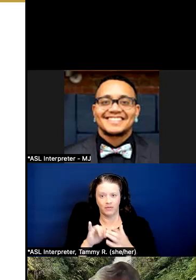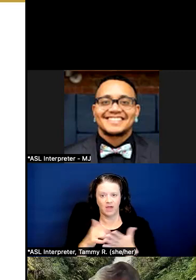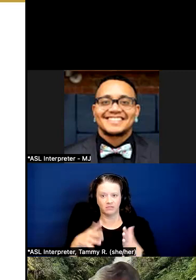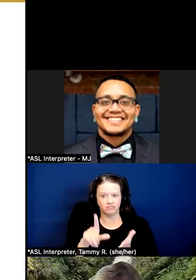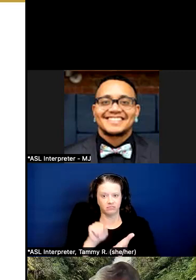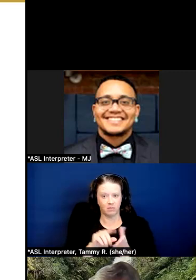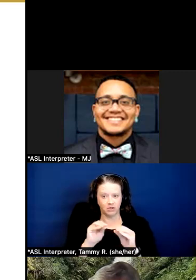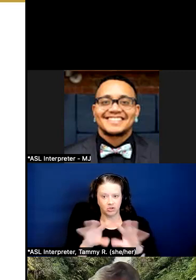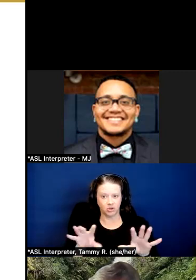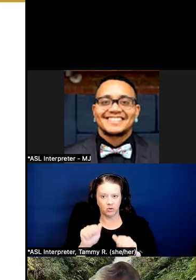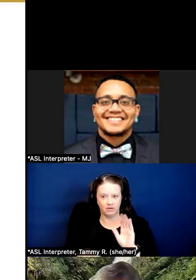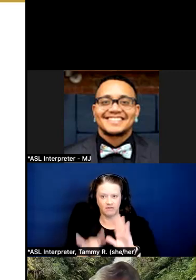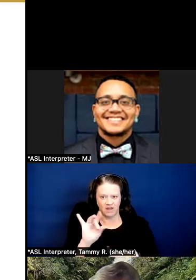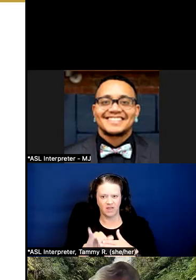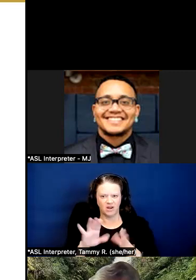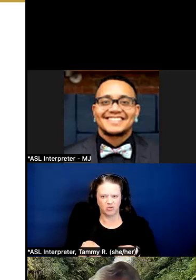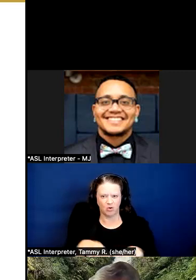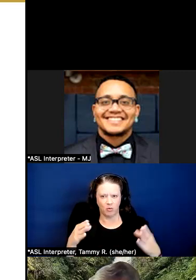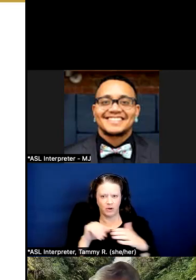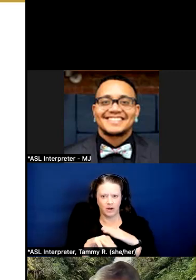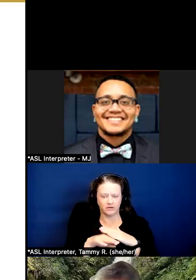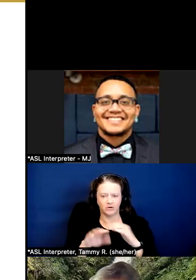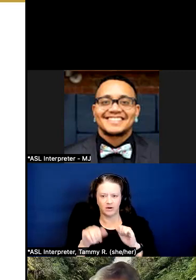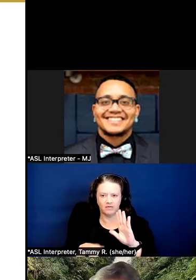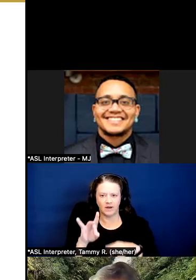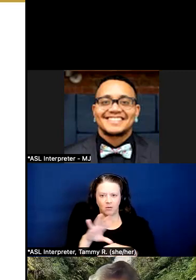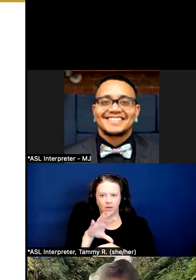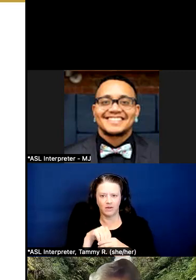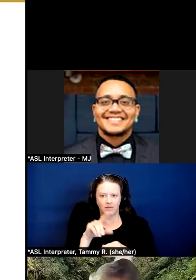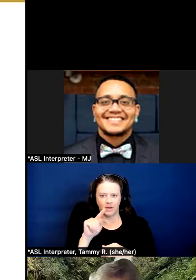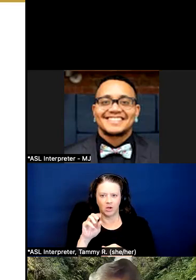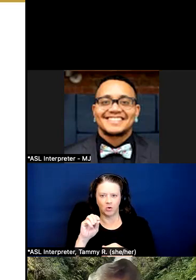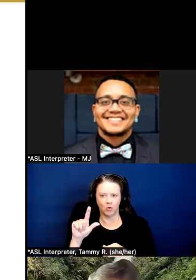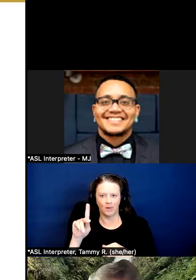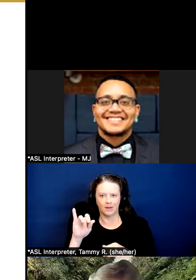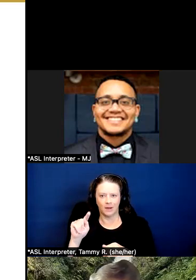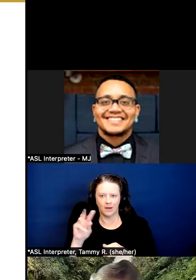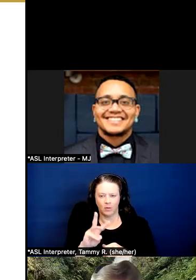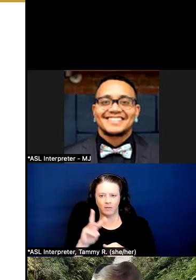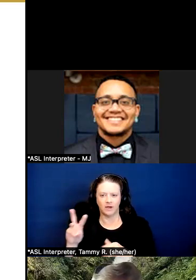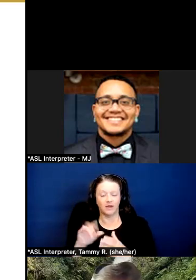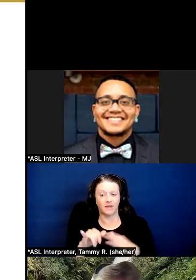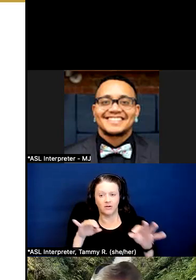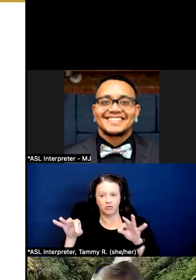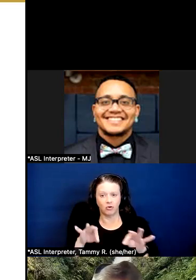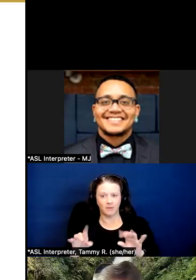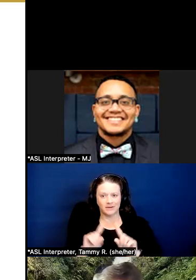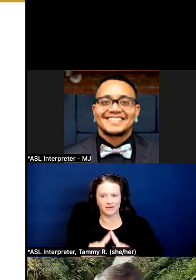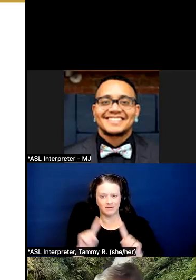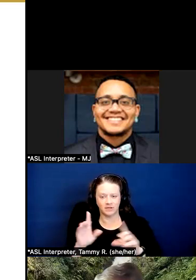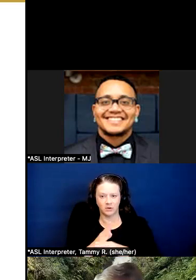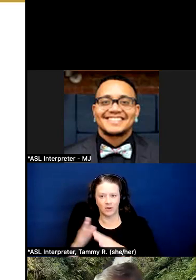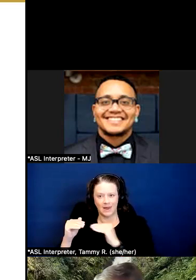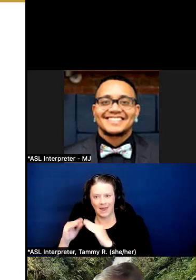and you can find it. It's open access. You can find it at the Toolkit website that describes these differences between